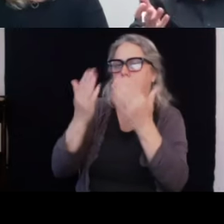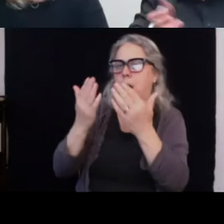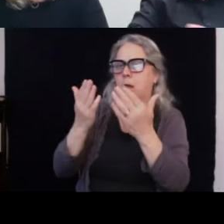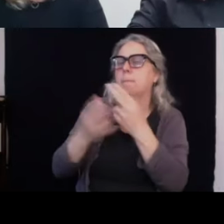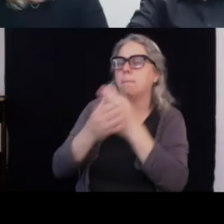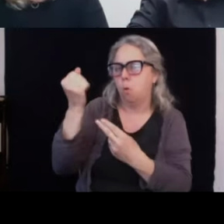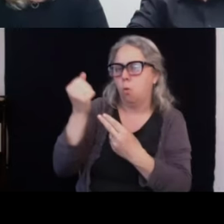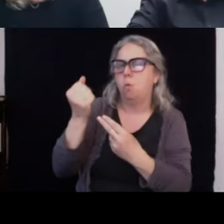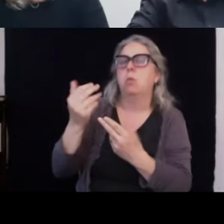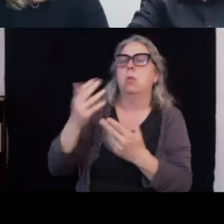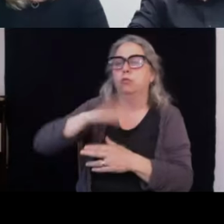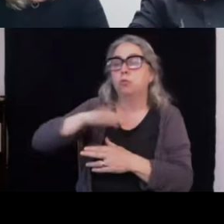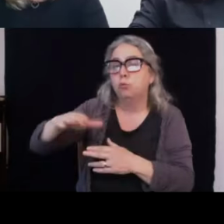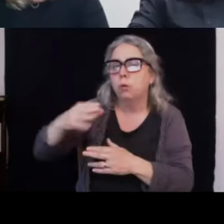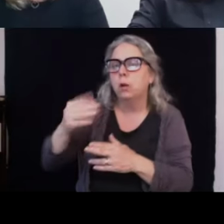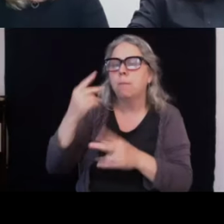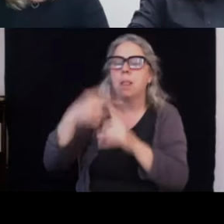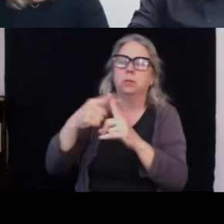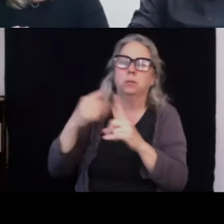services.